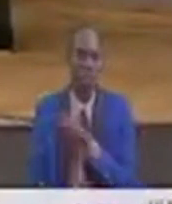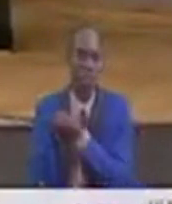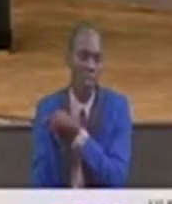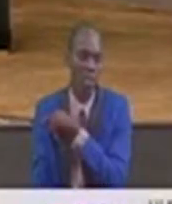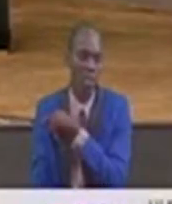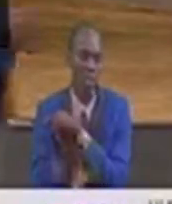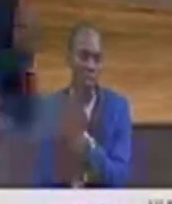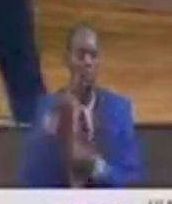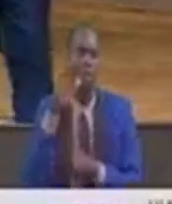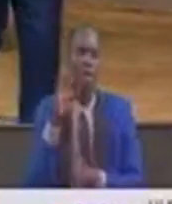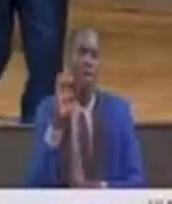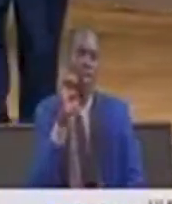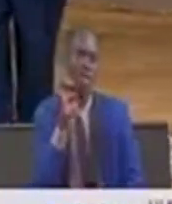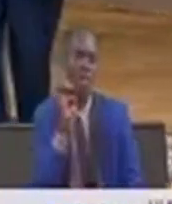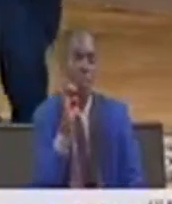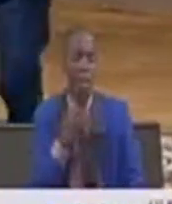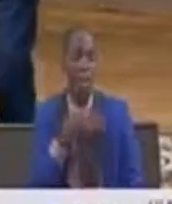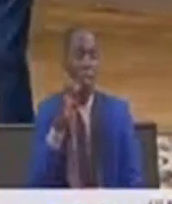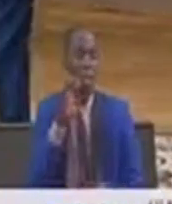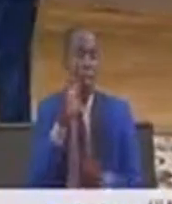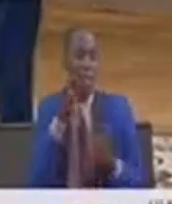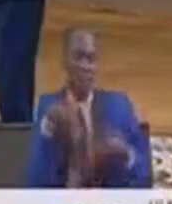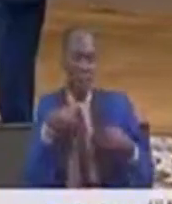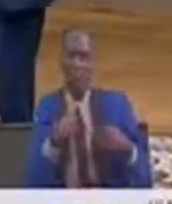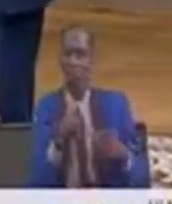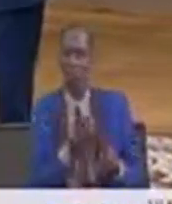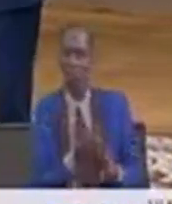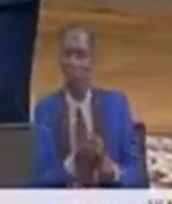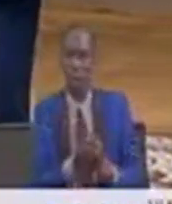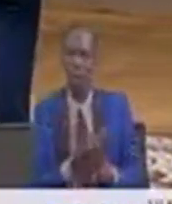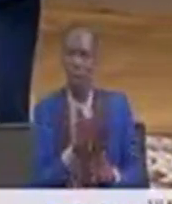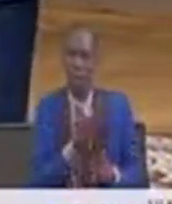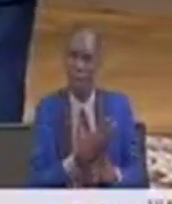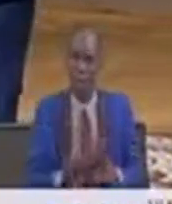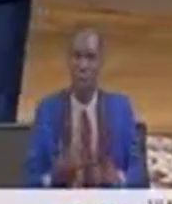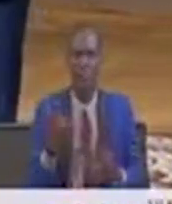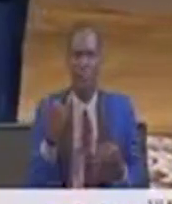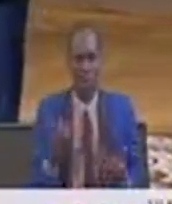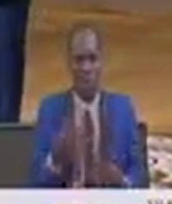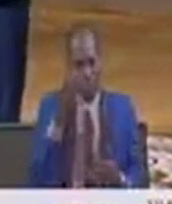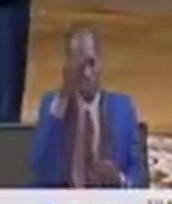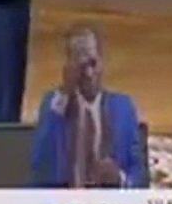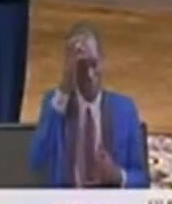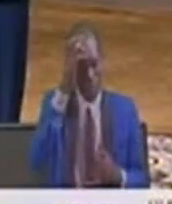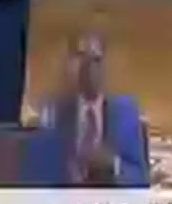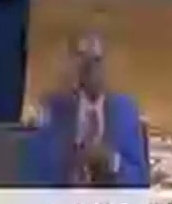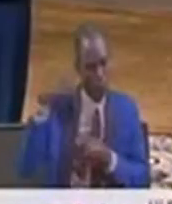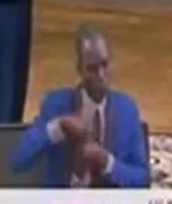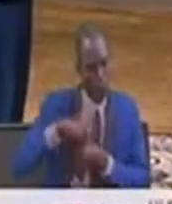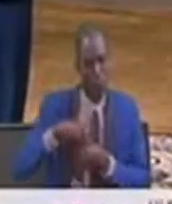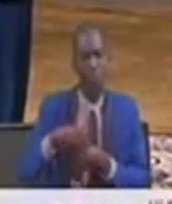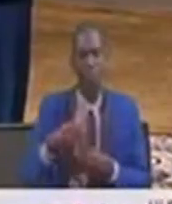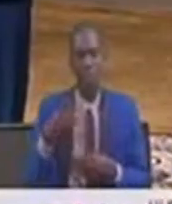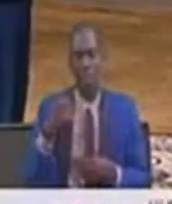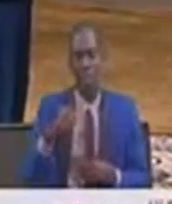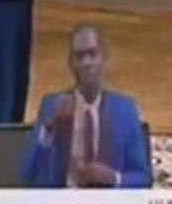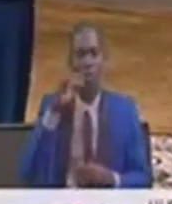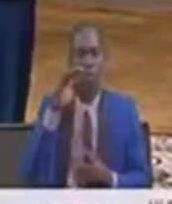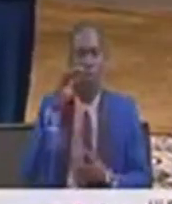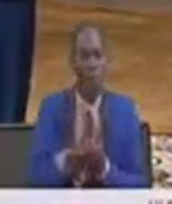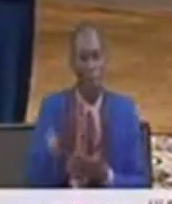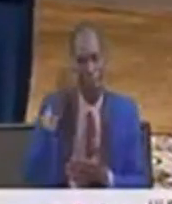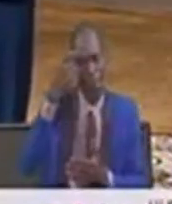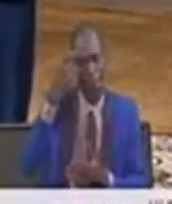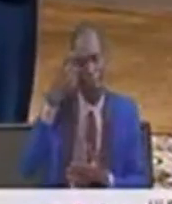and Eve succumbed, and Satan put it in the heart of Eve to also give to the husband. That is how